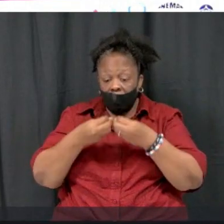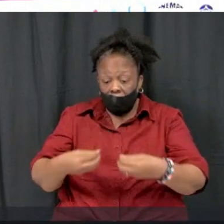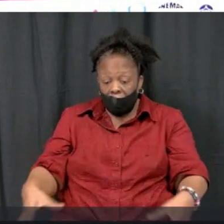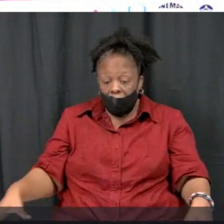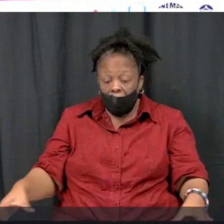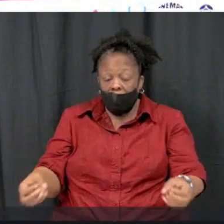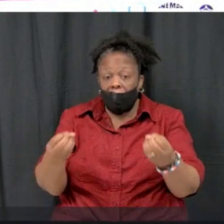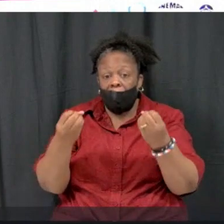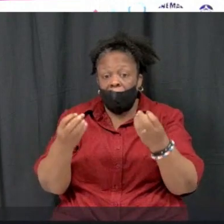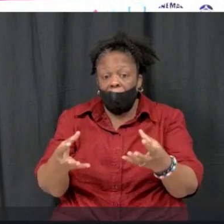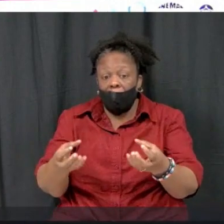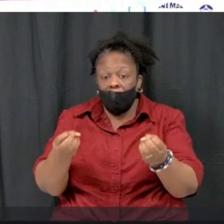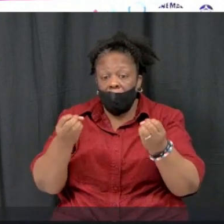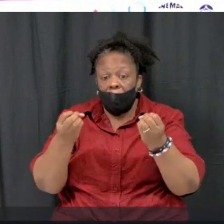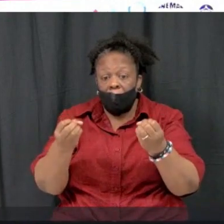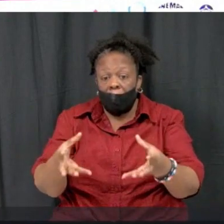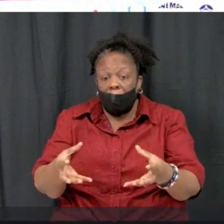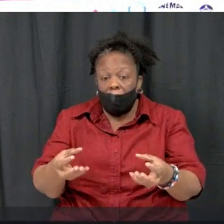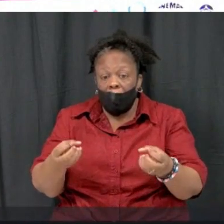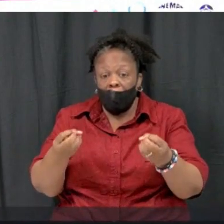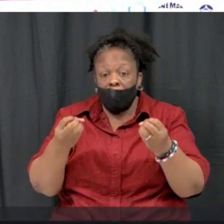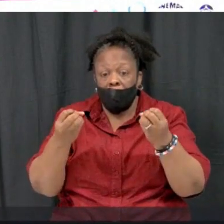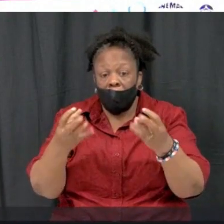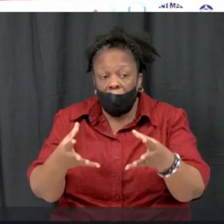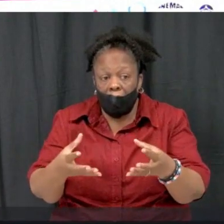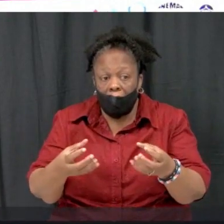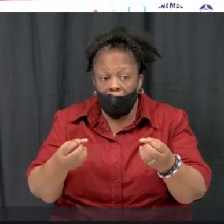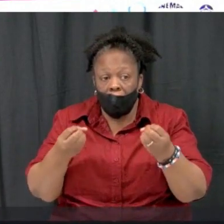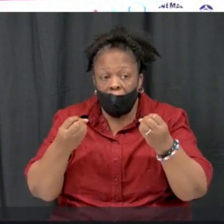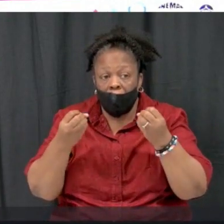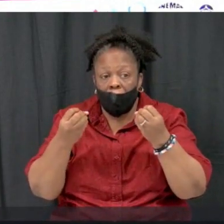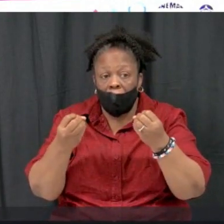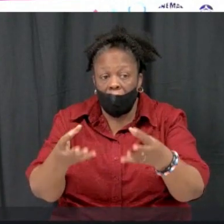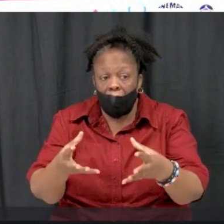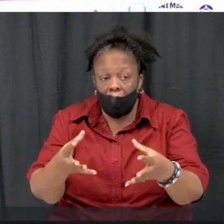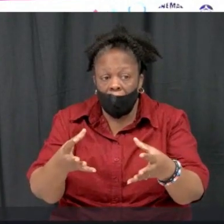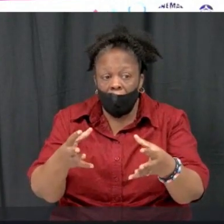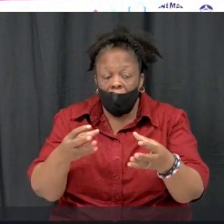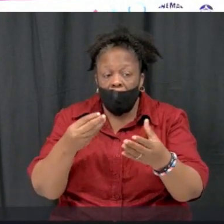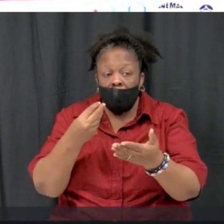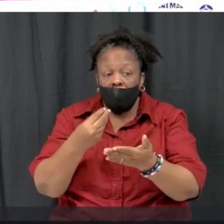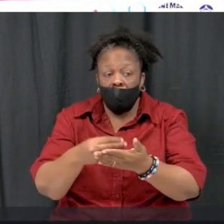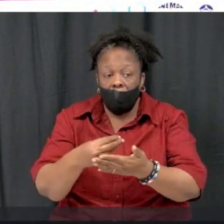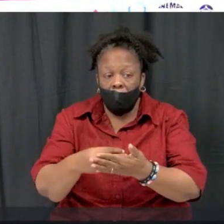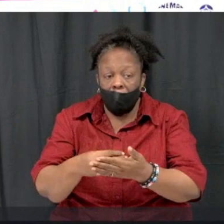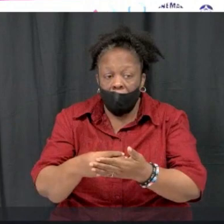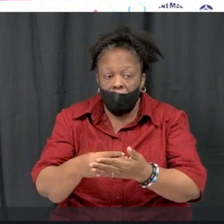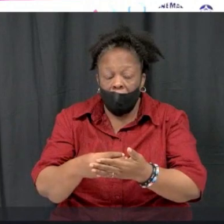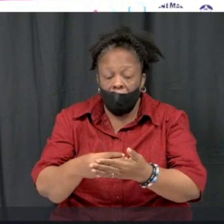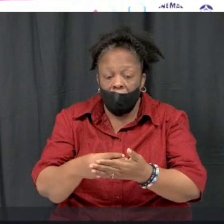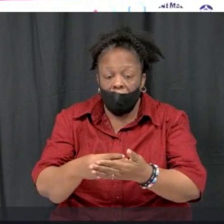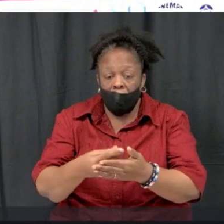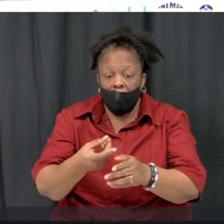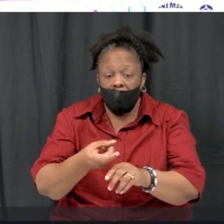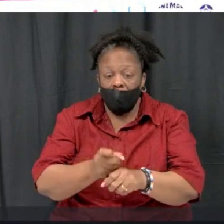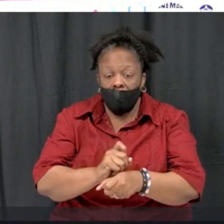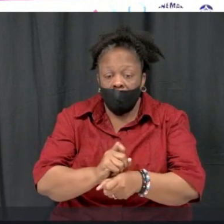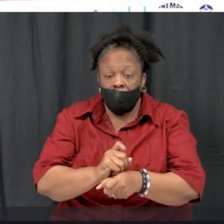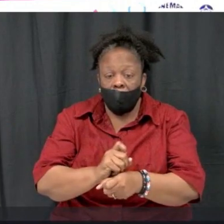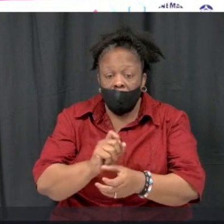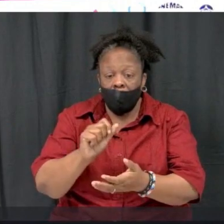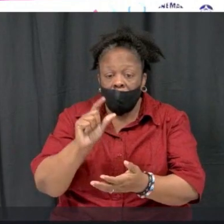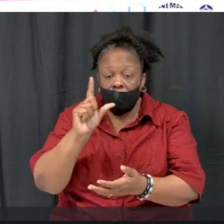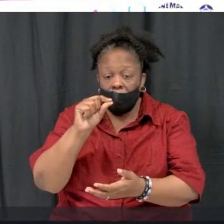probably not collected over the last year and some, okay? So